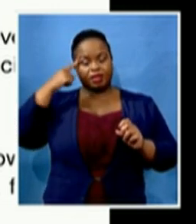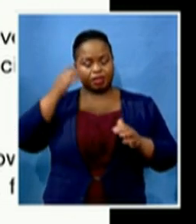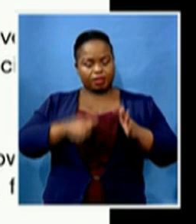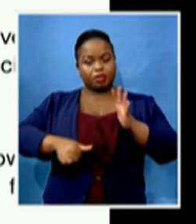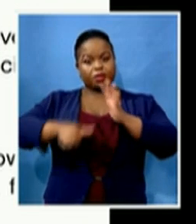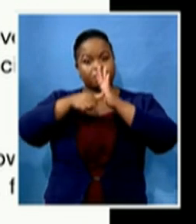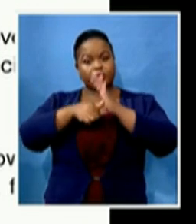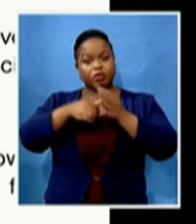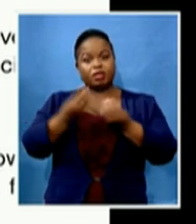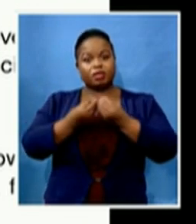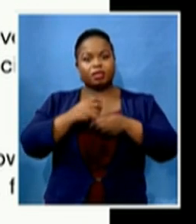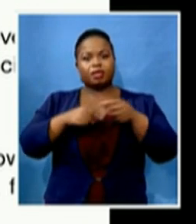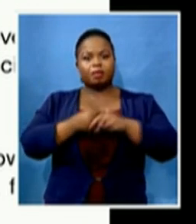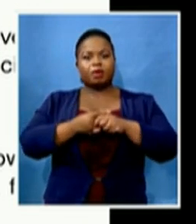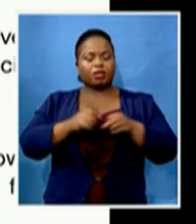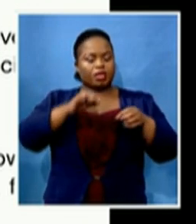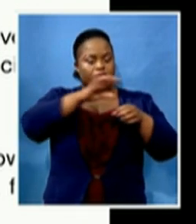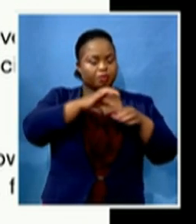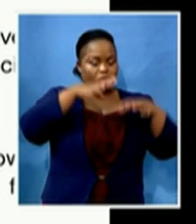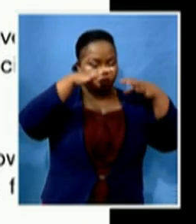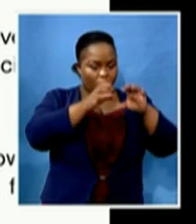is that you can also then